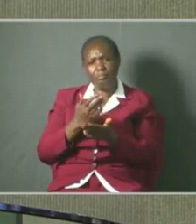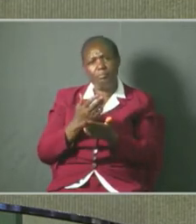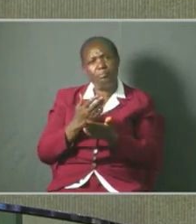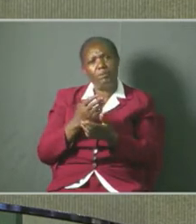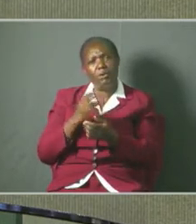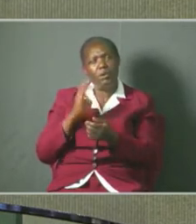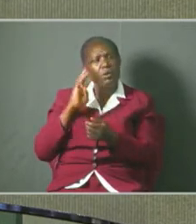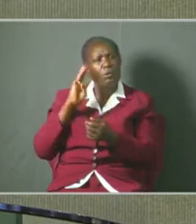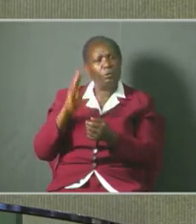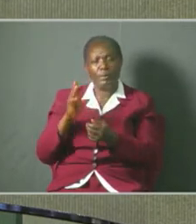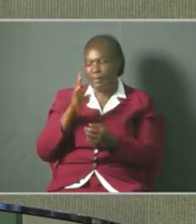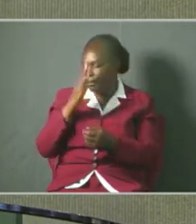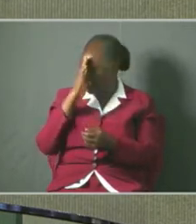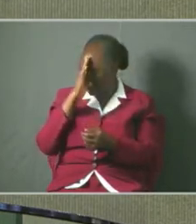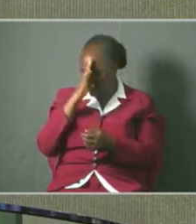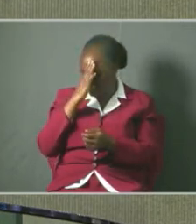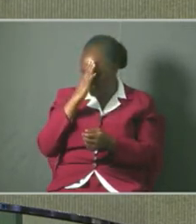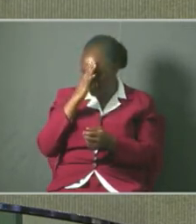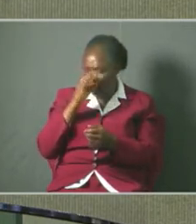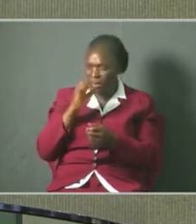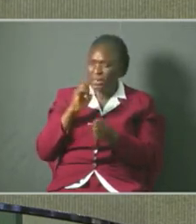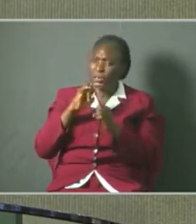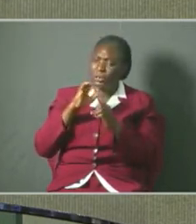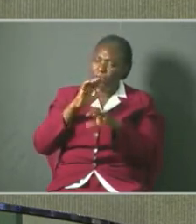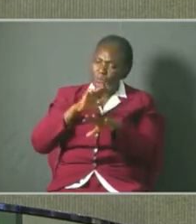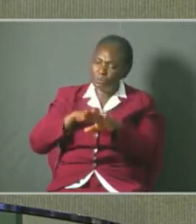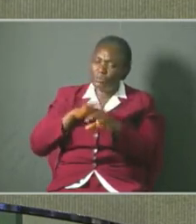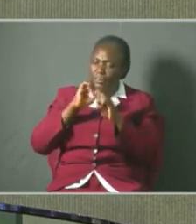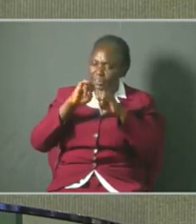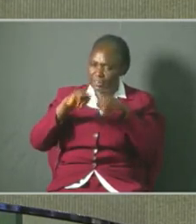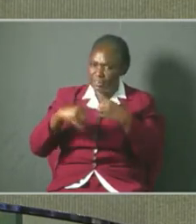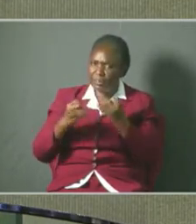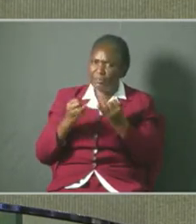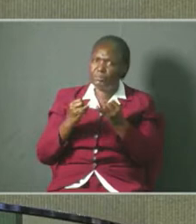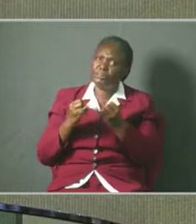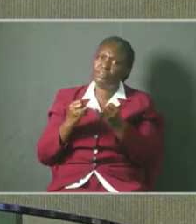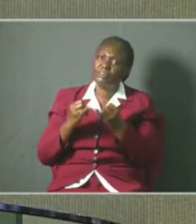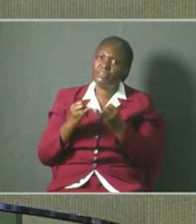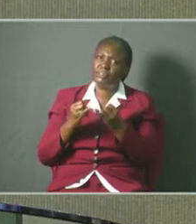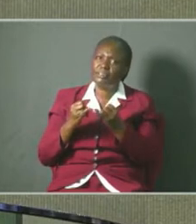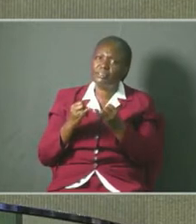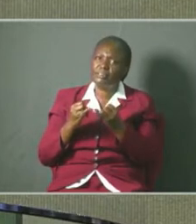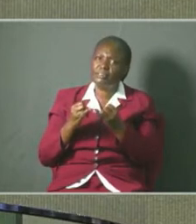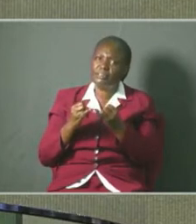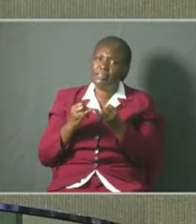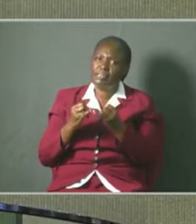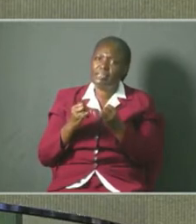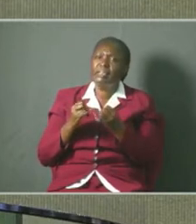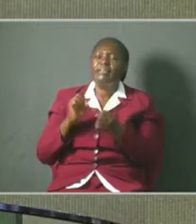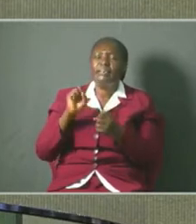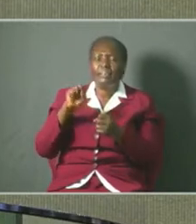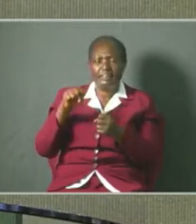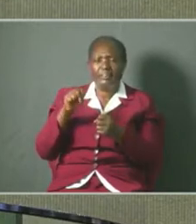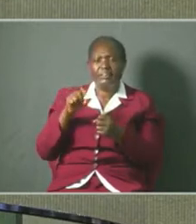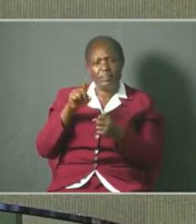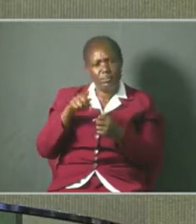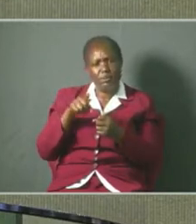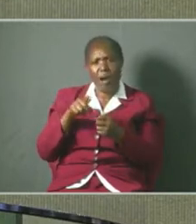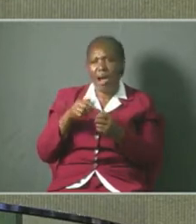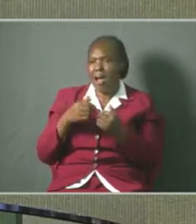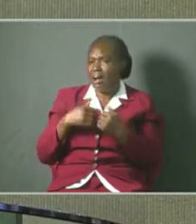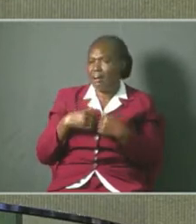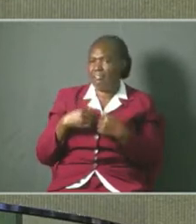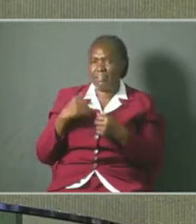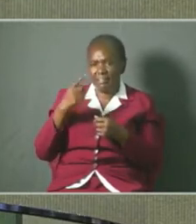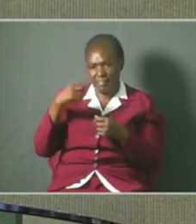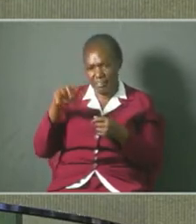But the good news is that we will, and we have every right to doubt, we have all the fears